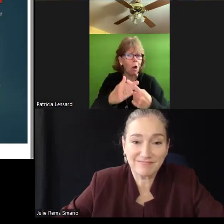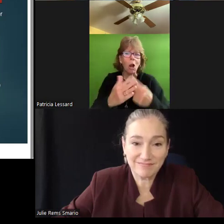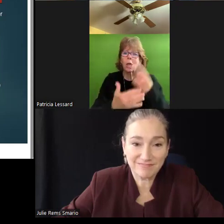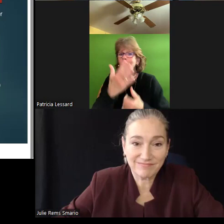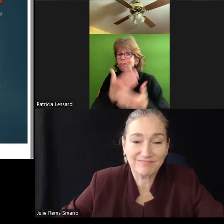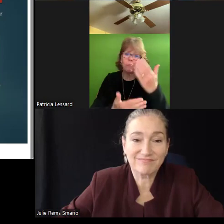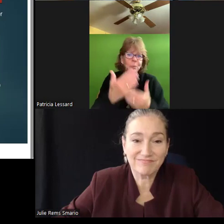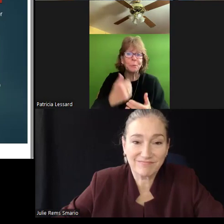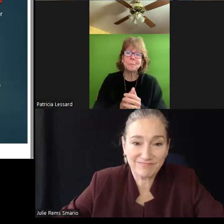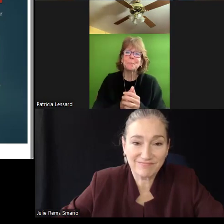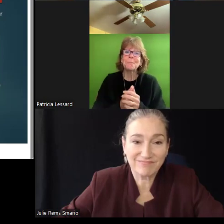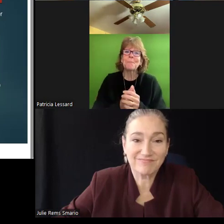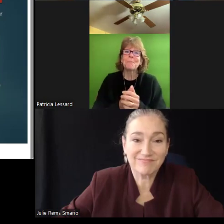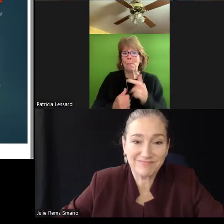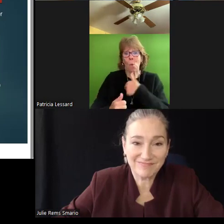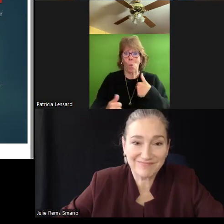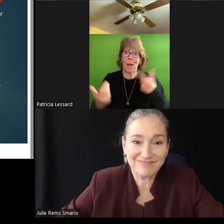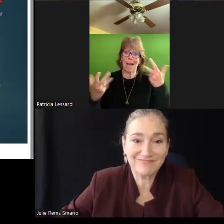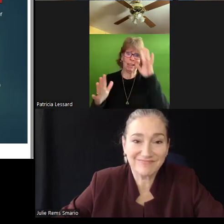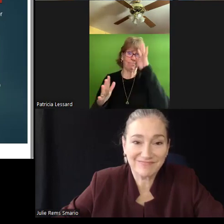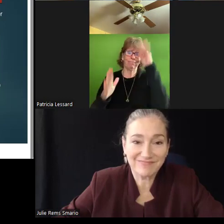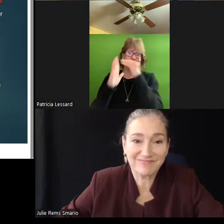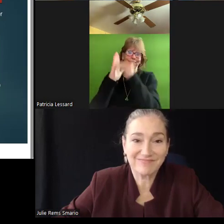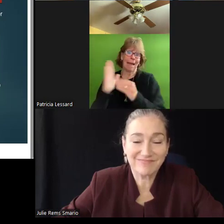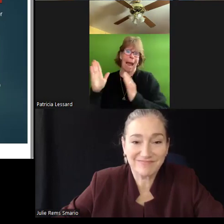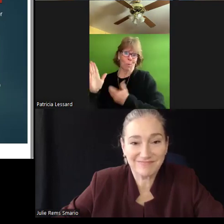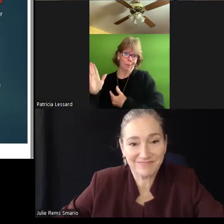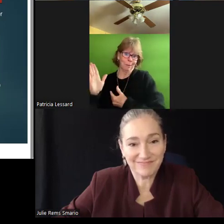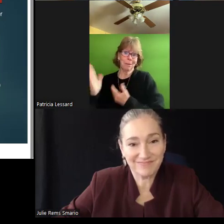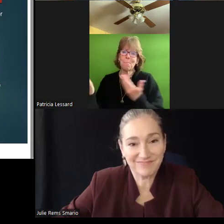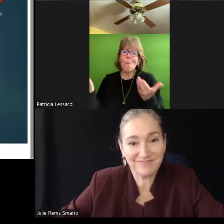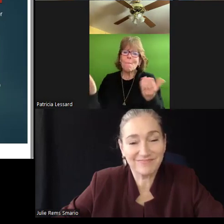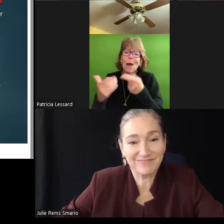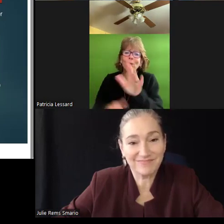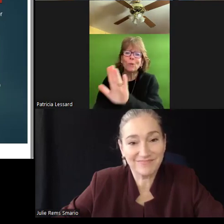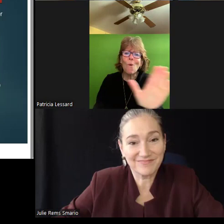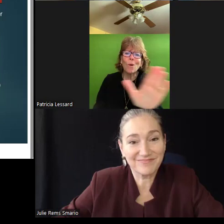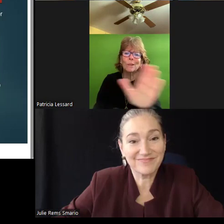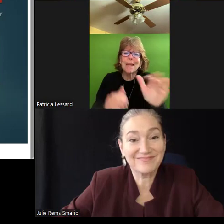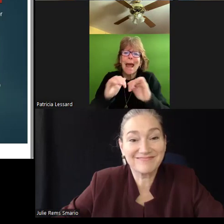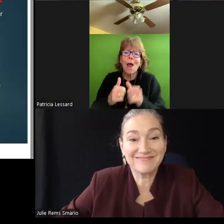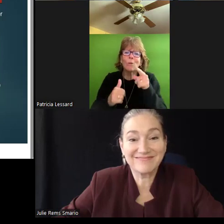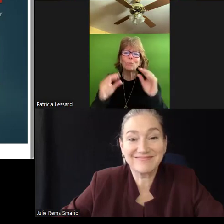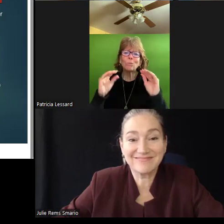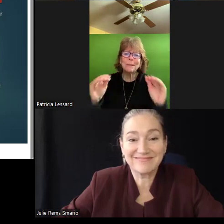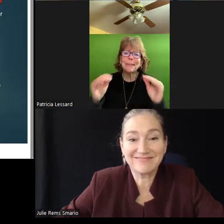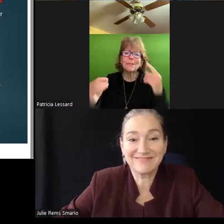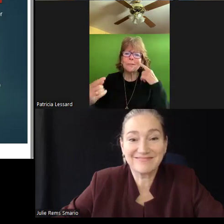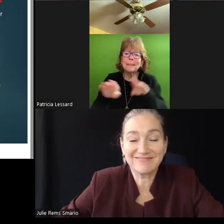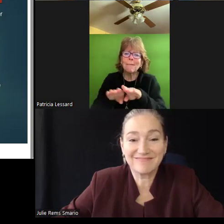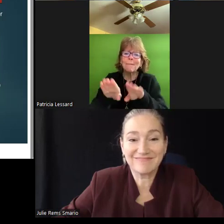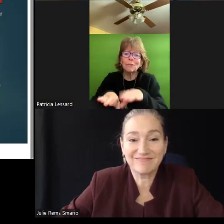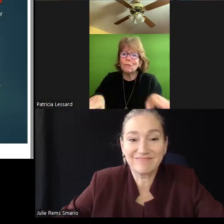And see what you can come up with, because I'm sure you have very creative ways of educating at local levels.